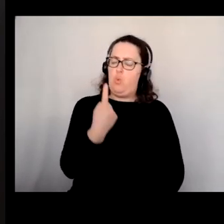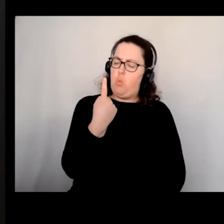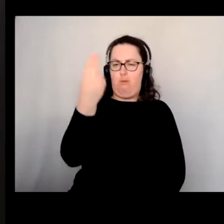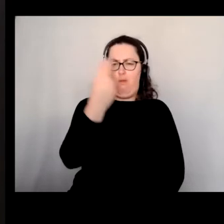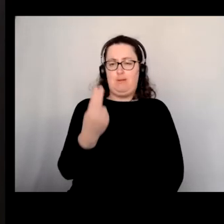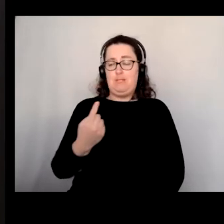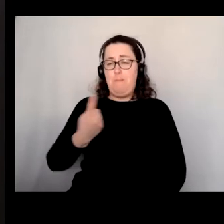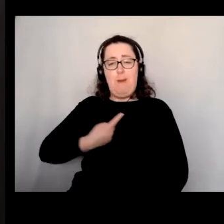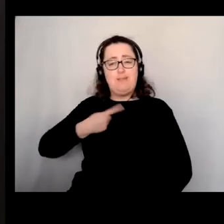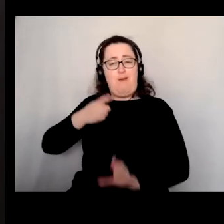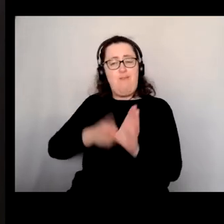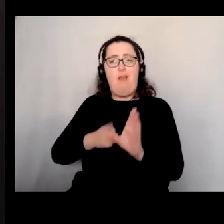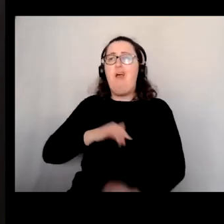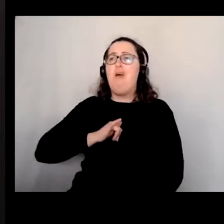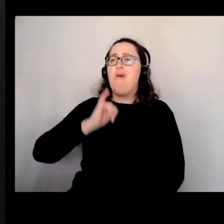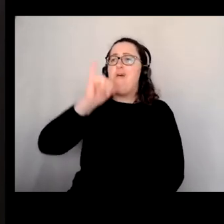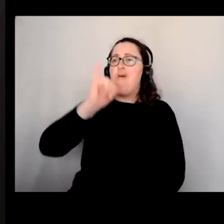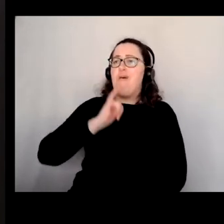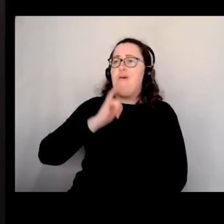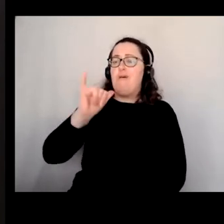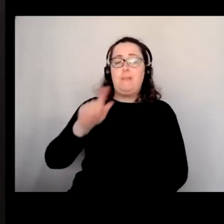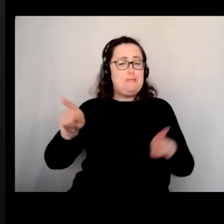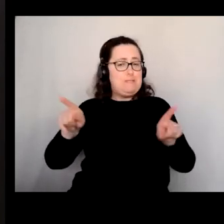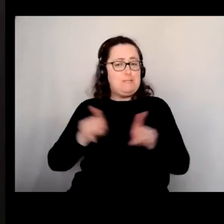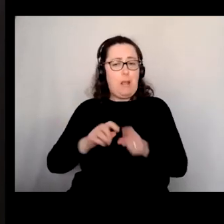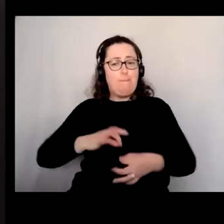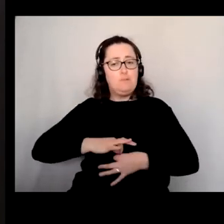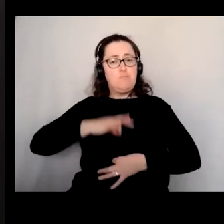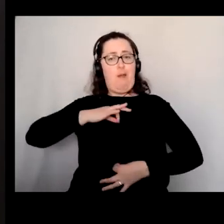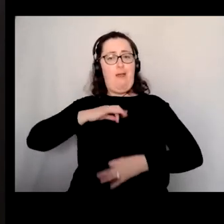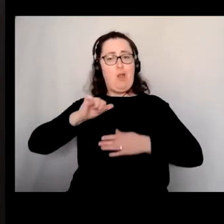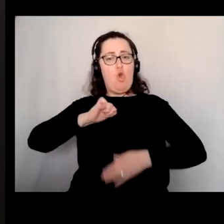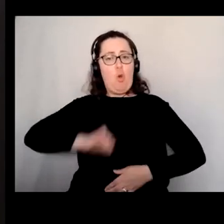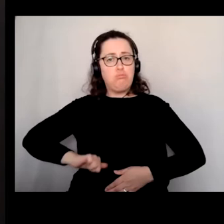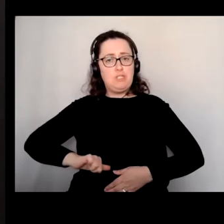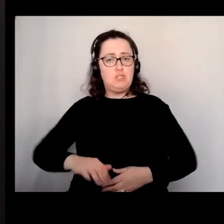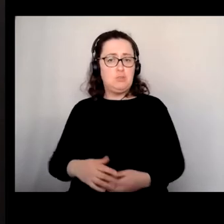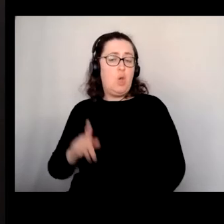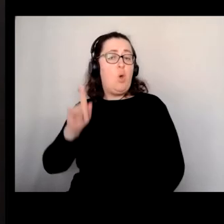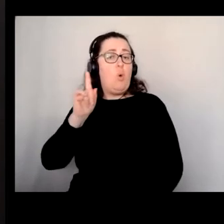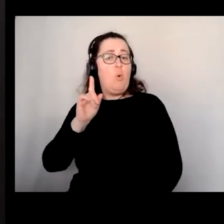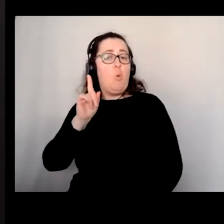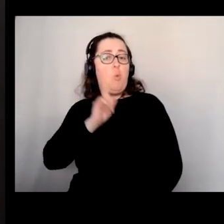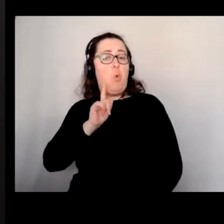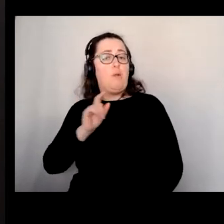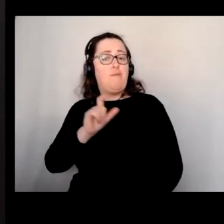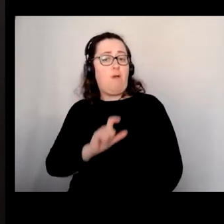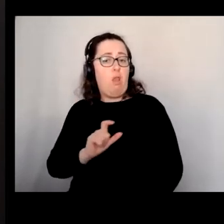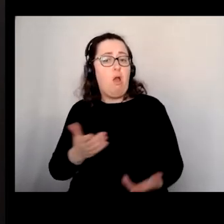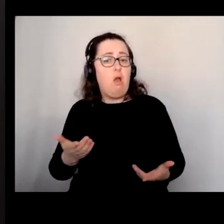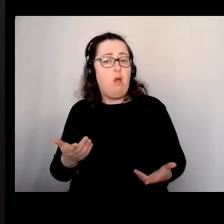was really young that I identified with. I had the same spinal operation, and as a woman of colour as well,